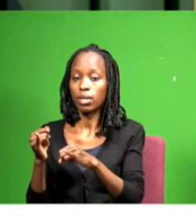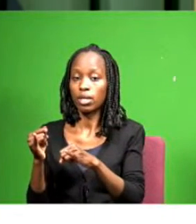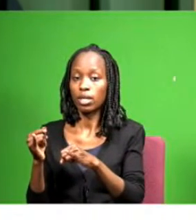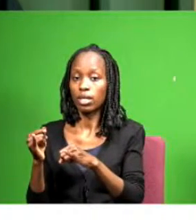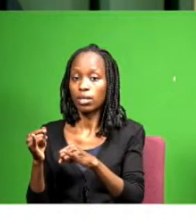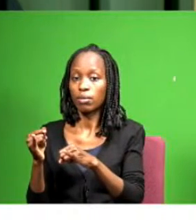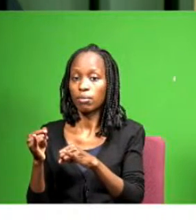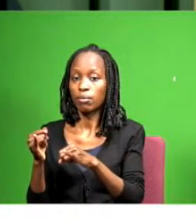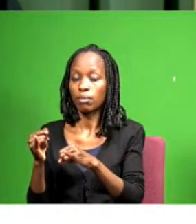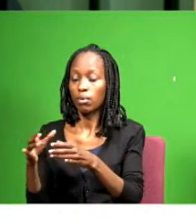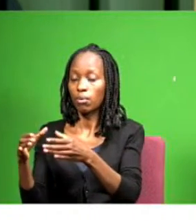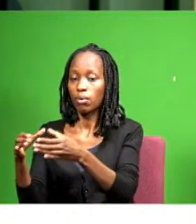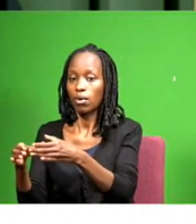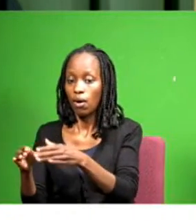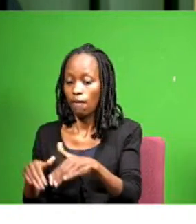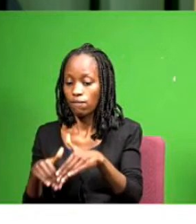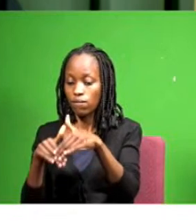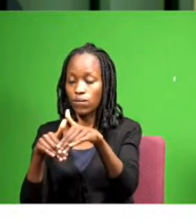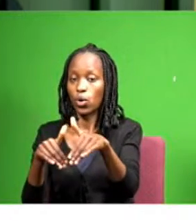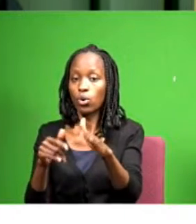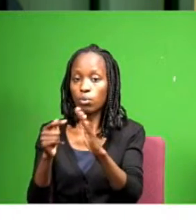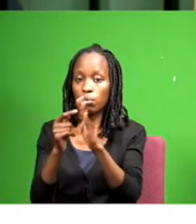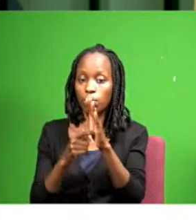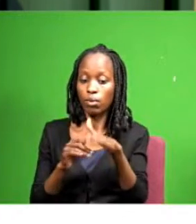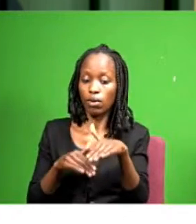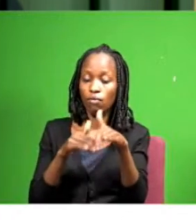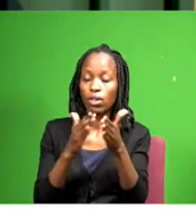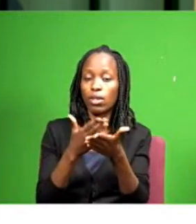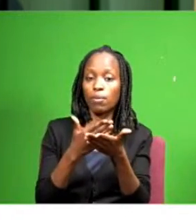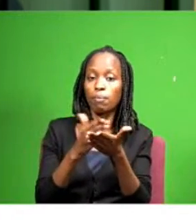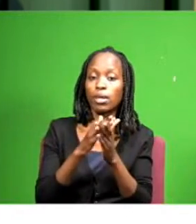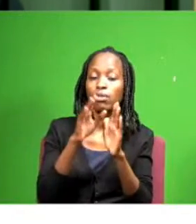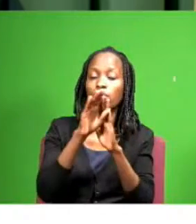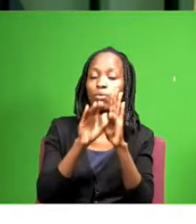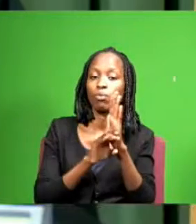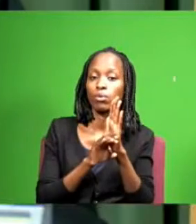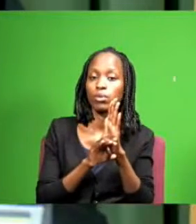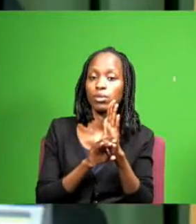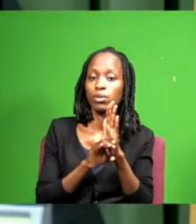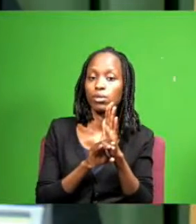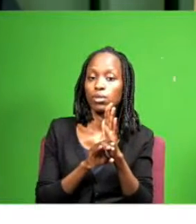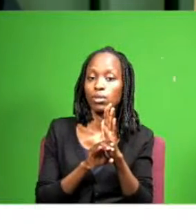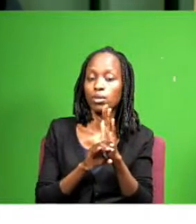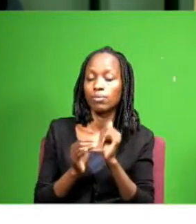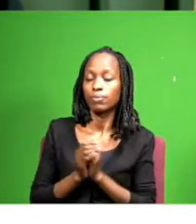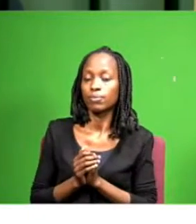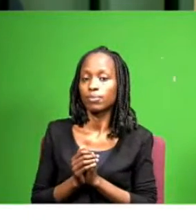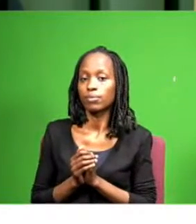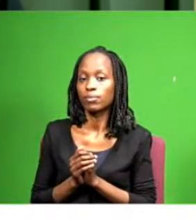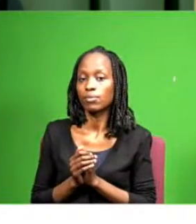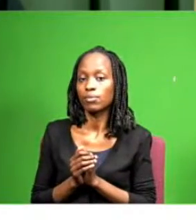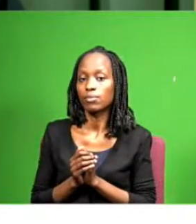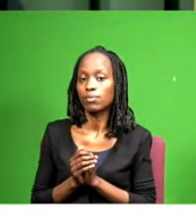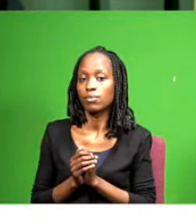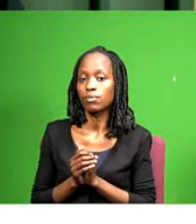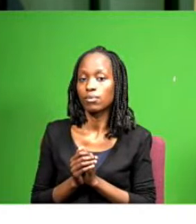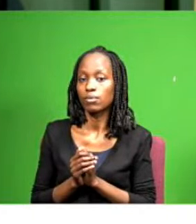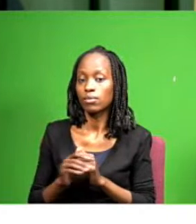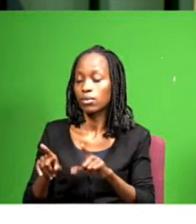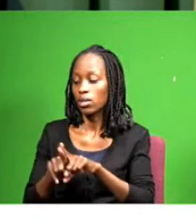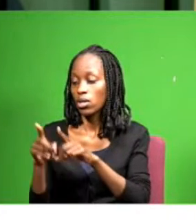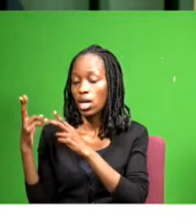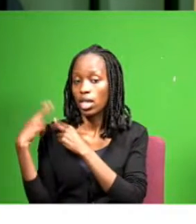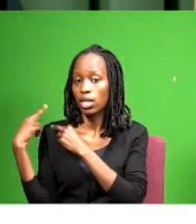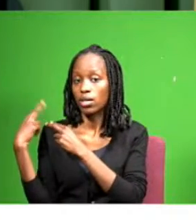following the criteria set out under Article 89, 5, 6, and 7 of the Constitution. The task